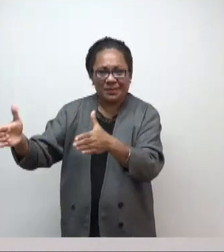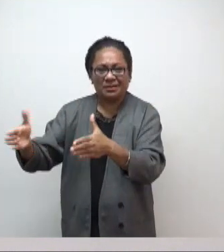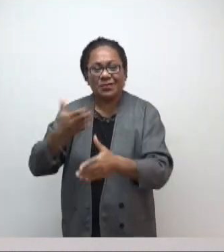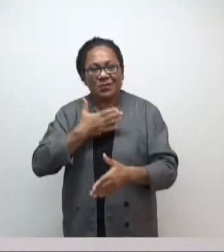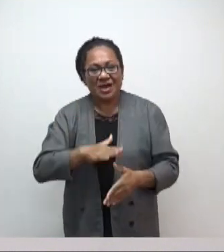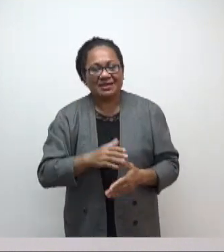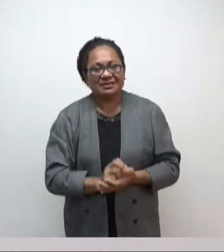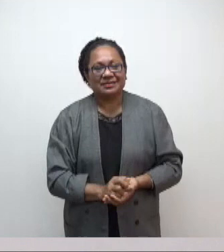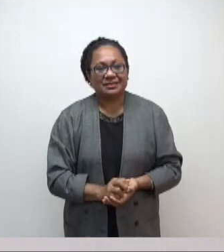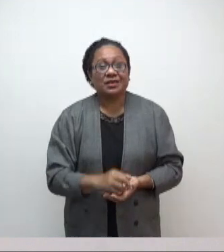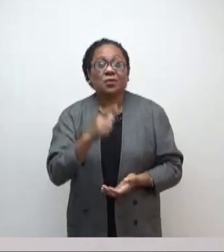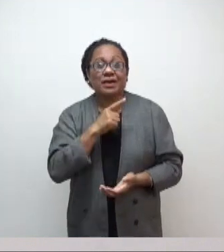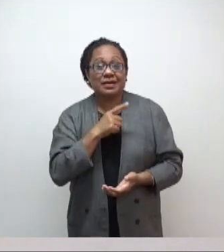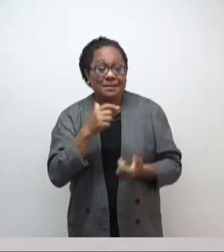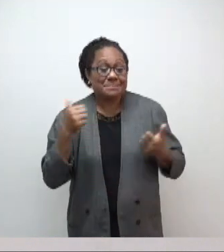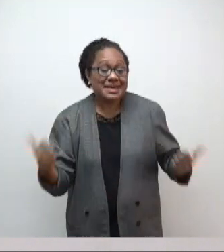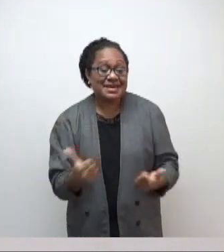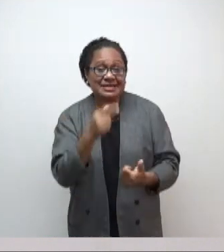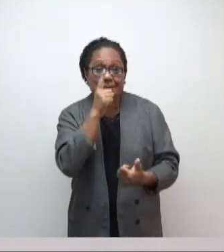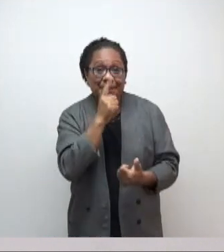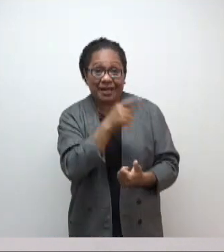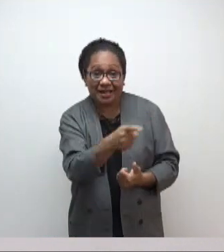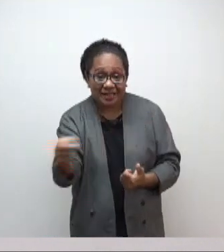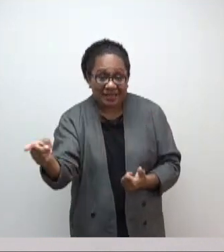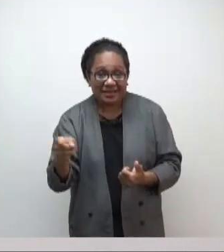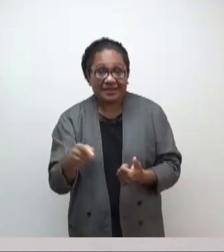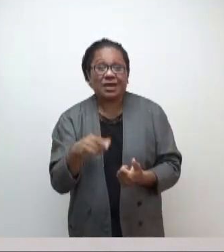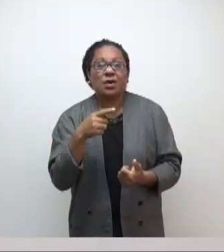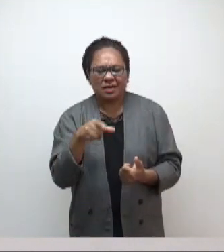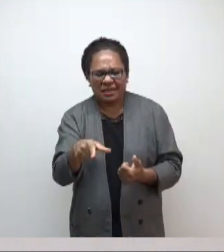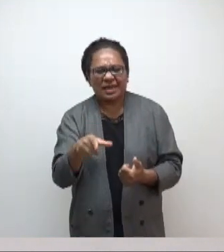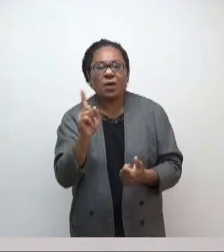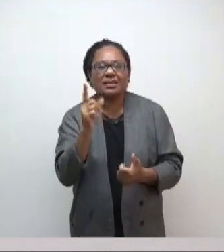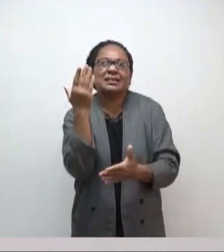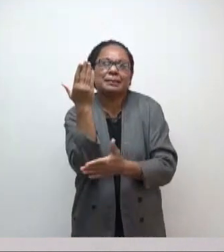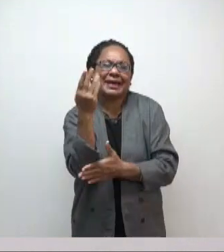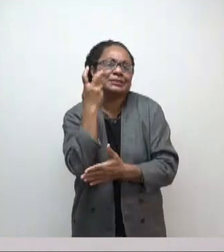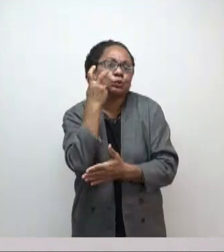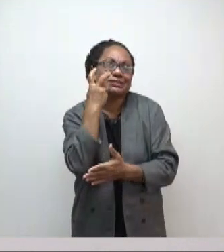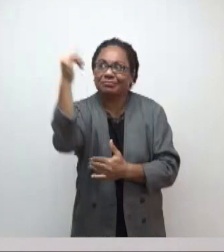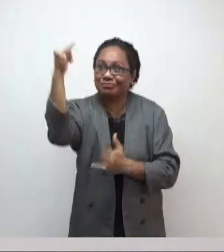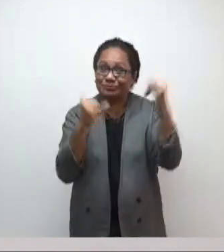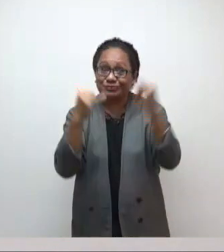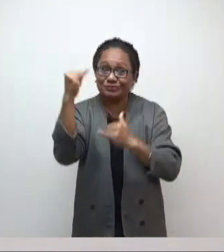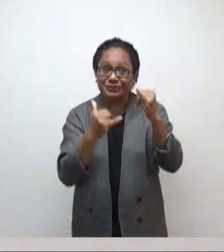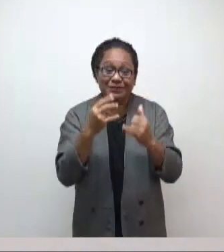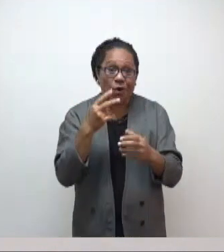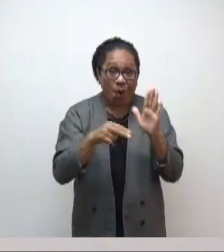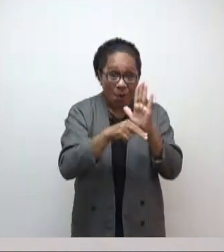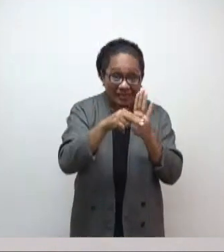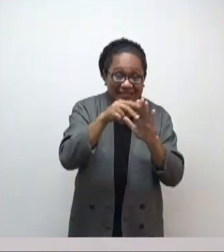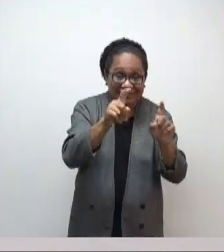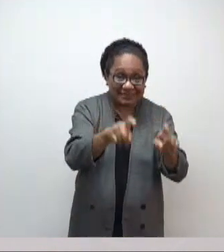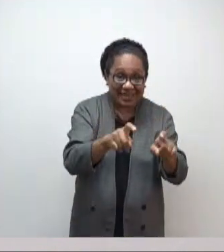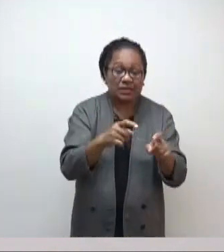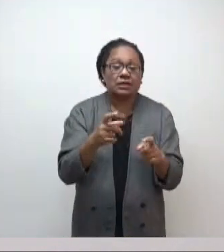sake of the tens of thousands of Fijians and their families who depend on our tourism industry, we are also preparing to reopen Fiji as